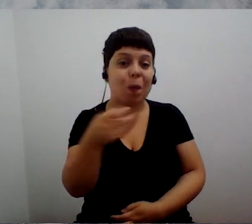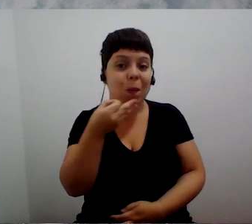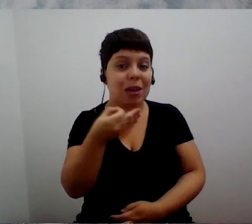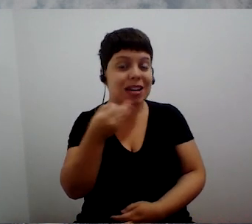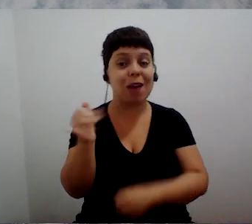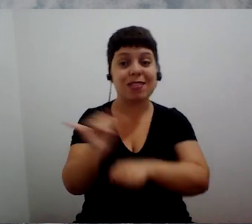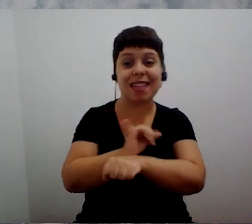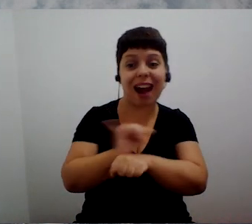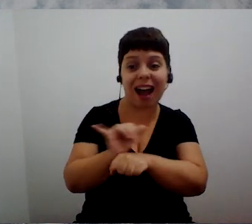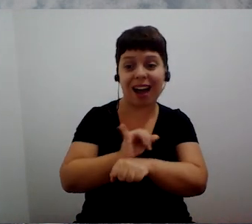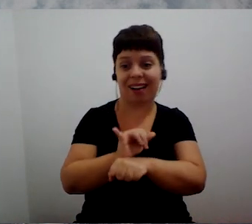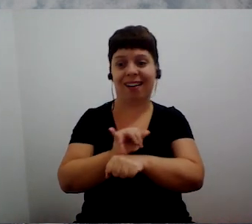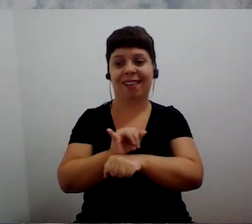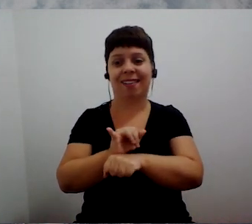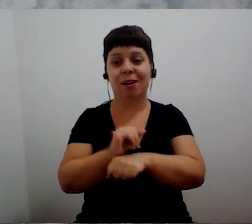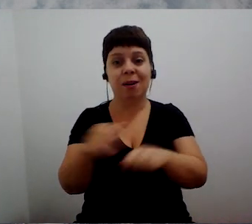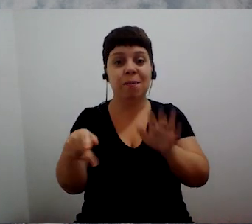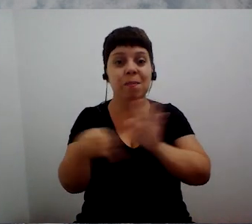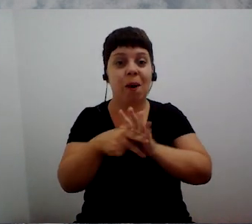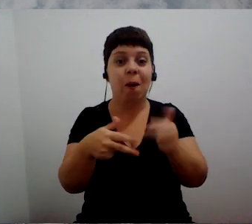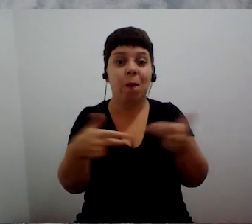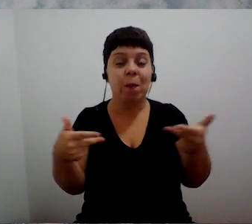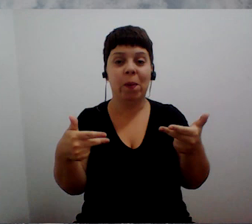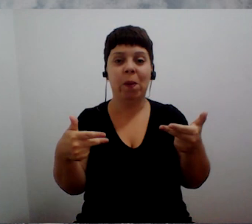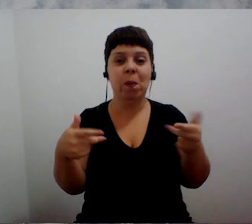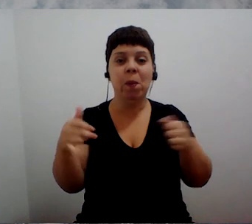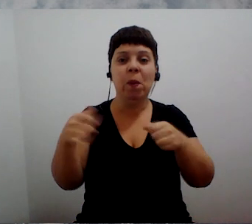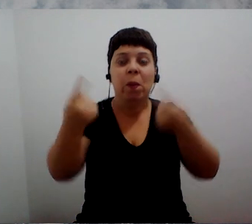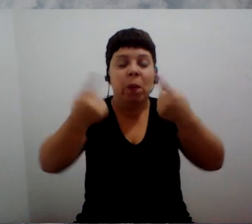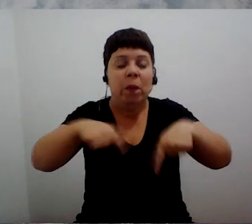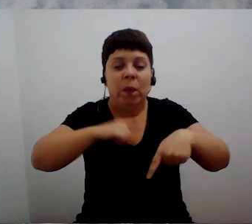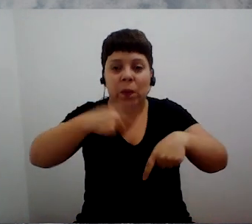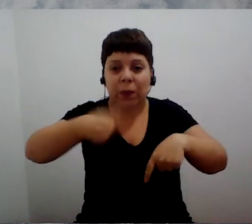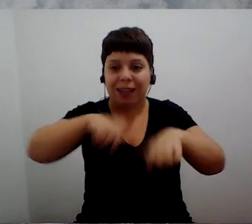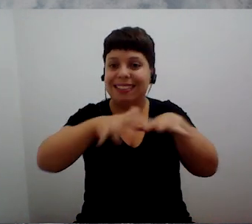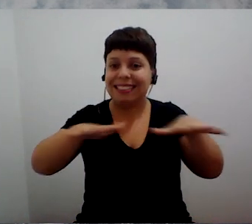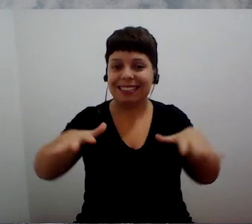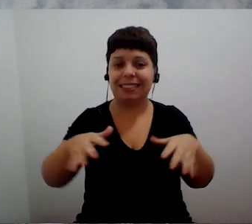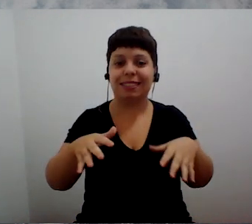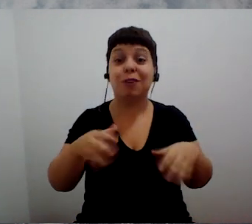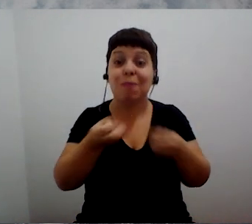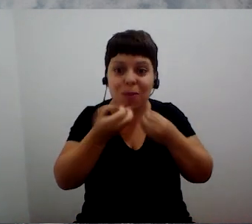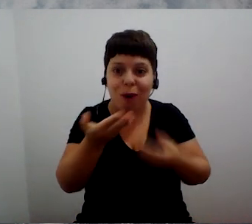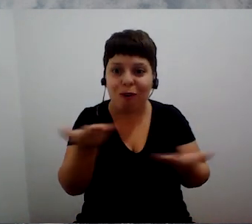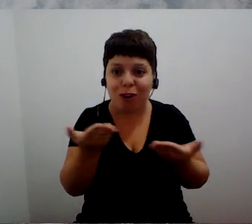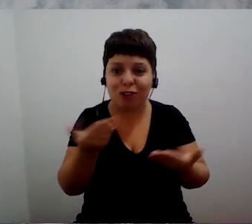related to the challenges we have related to the ocean. Nice to have you here, please.